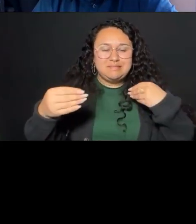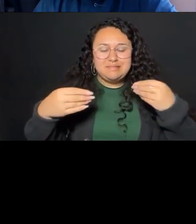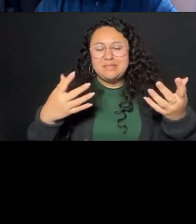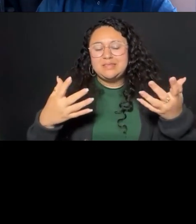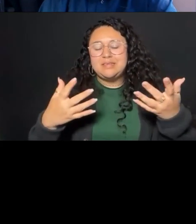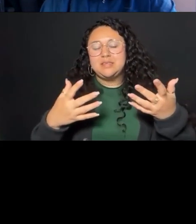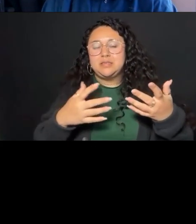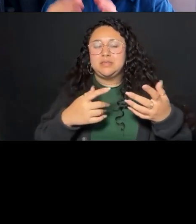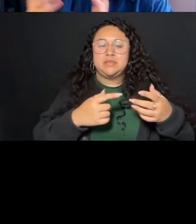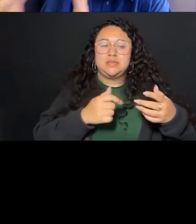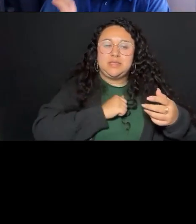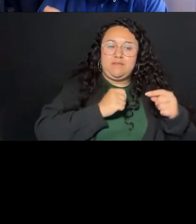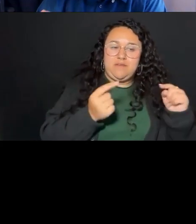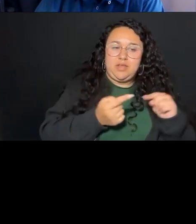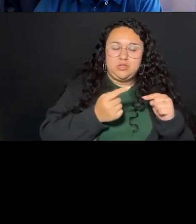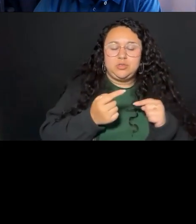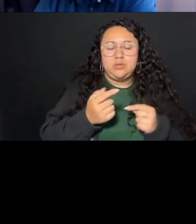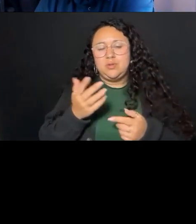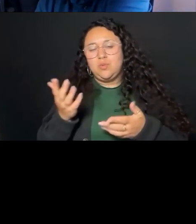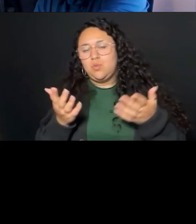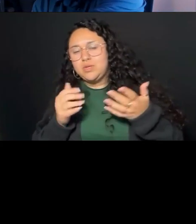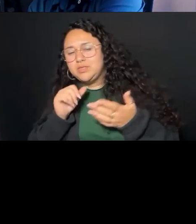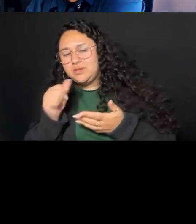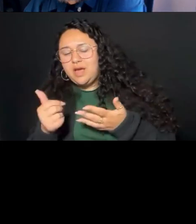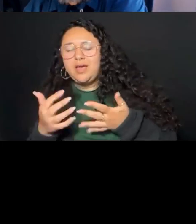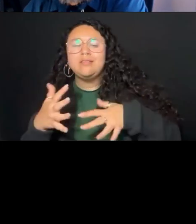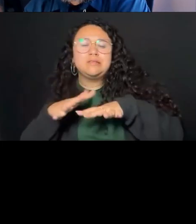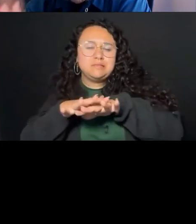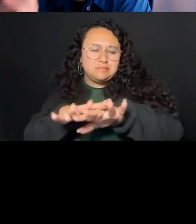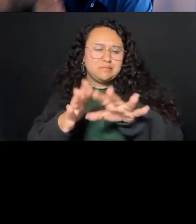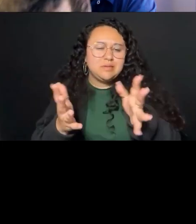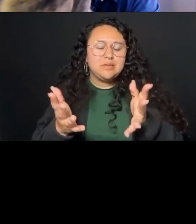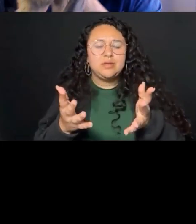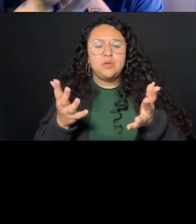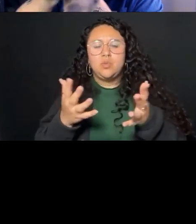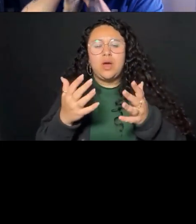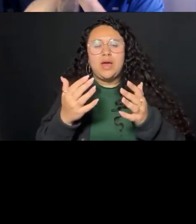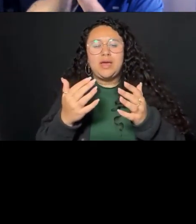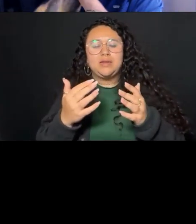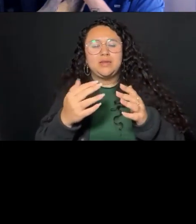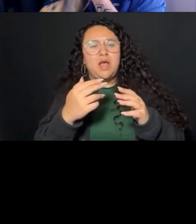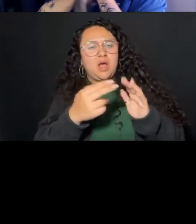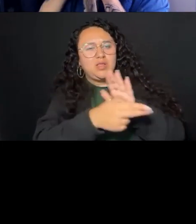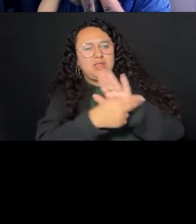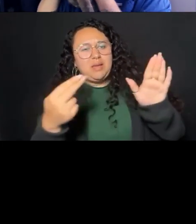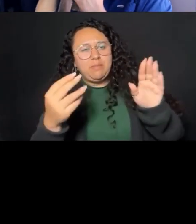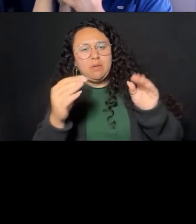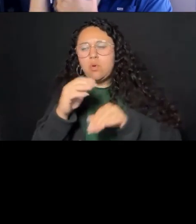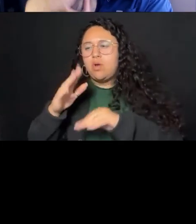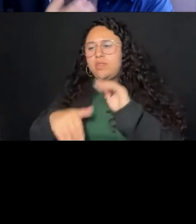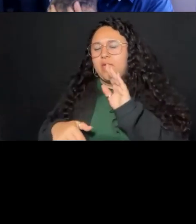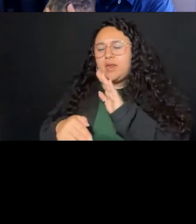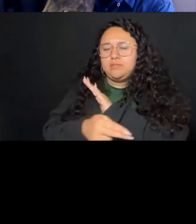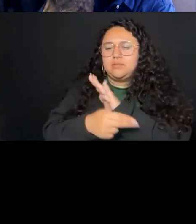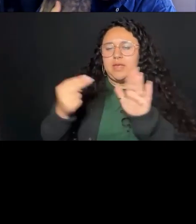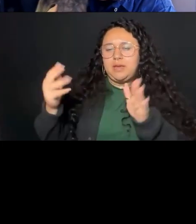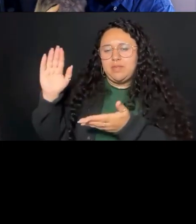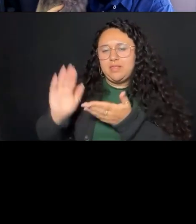not, and what tends to get pathologized more versus what gets pathologized less.